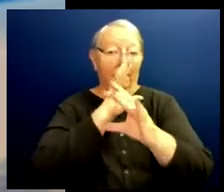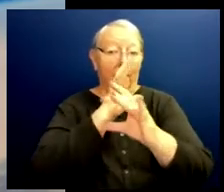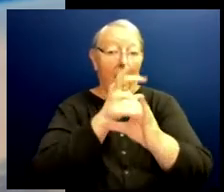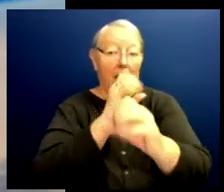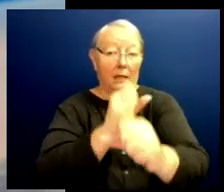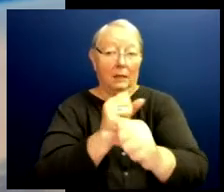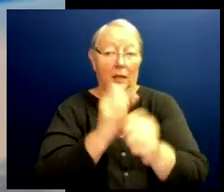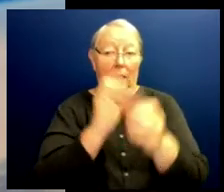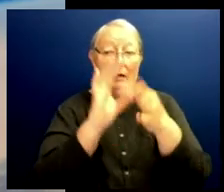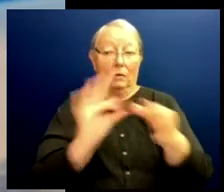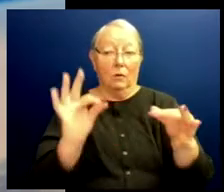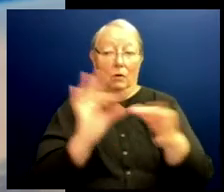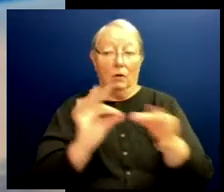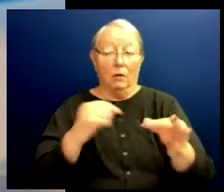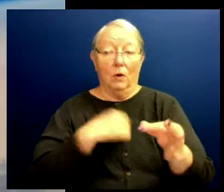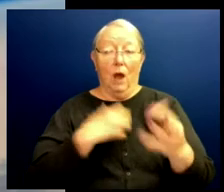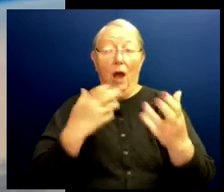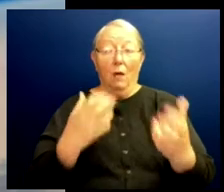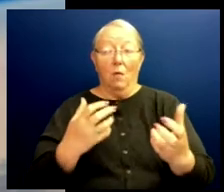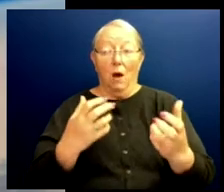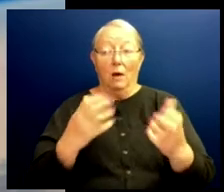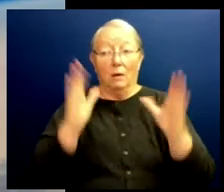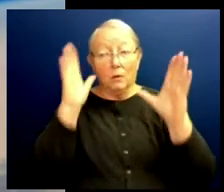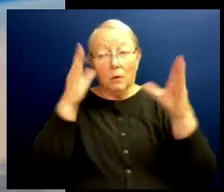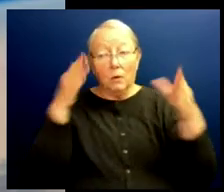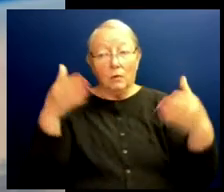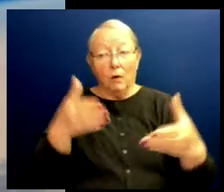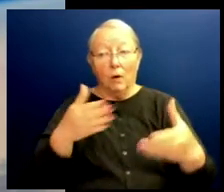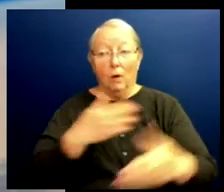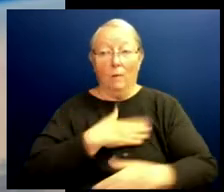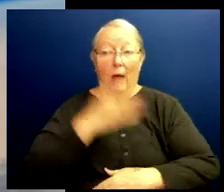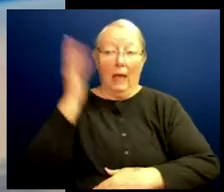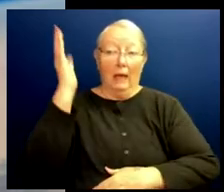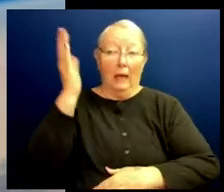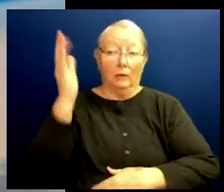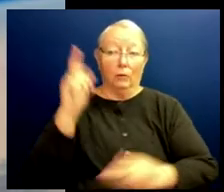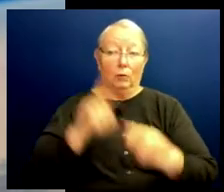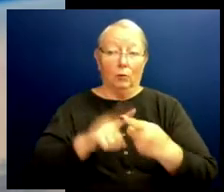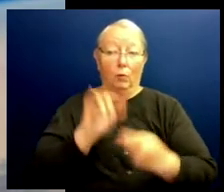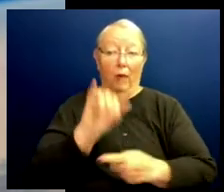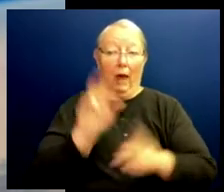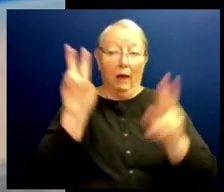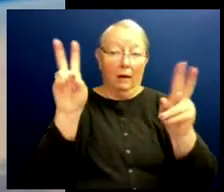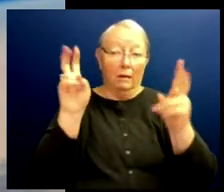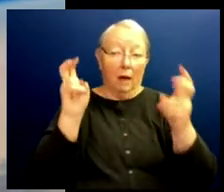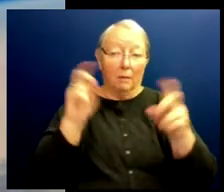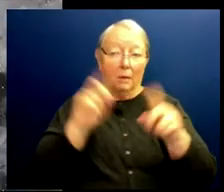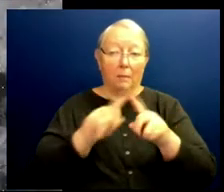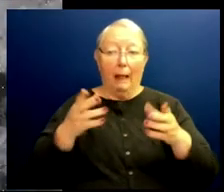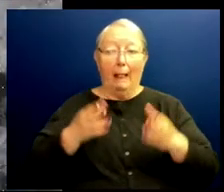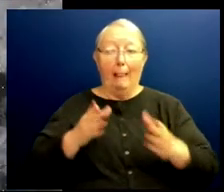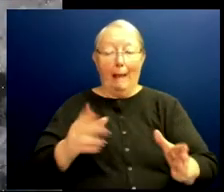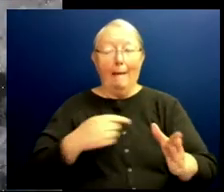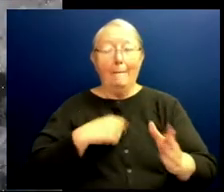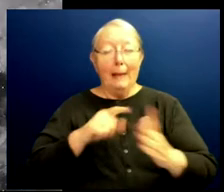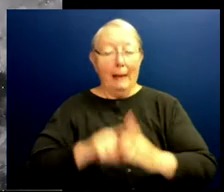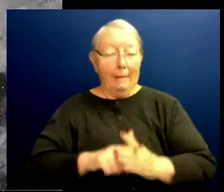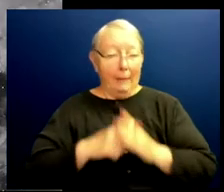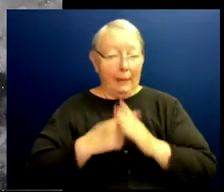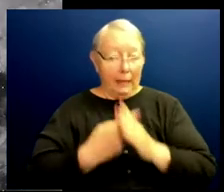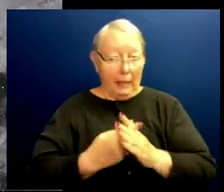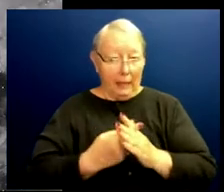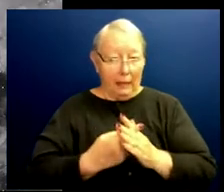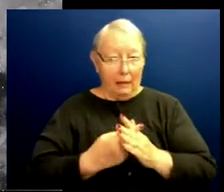I want to devote this lecture to that particular topic. But let me begin by saying something